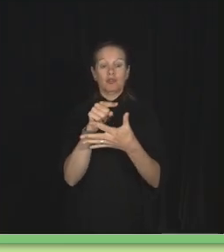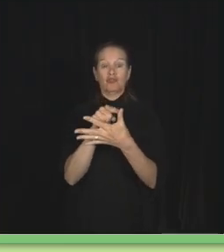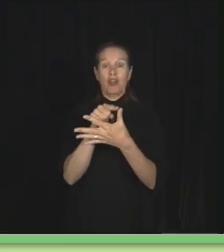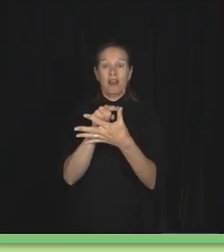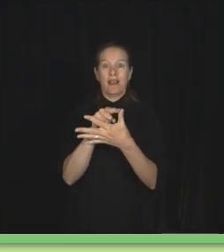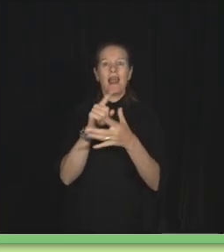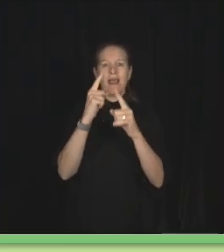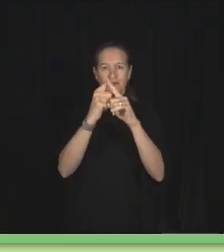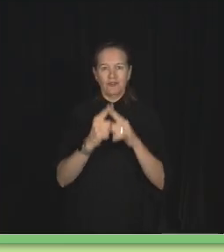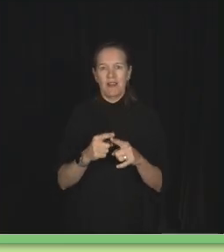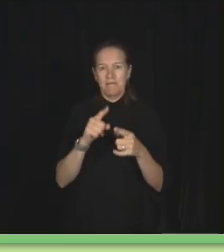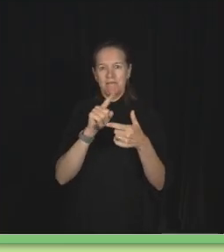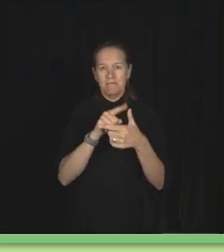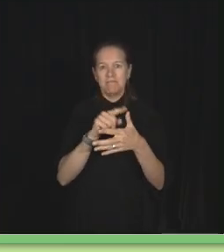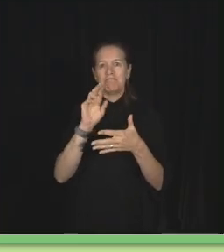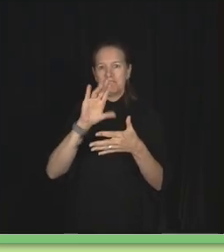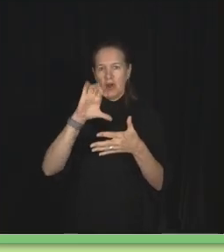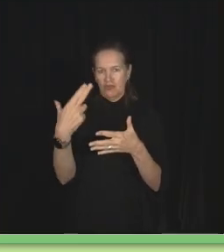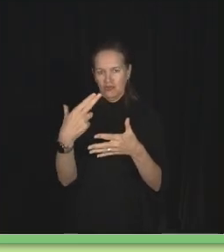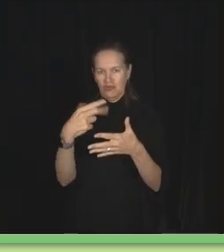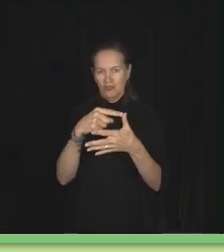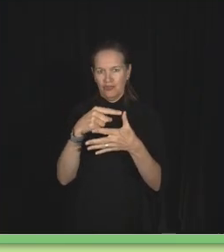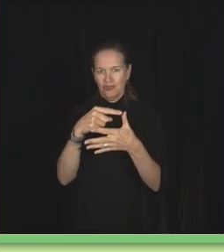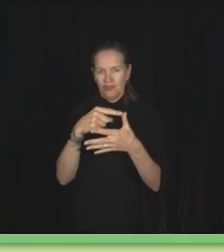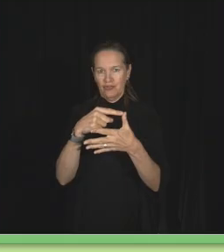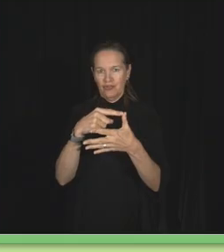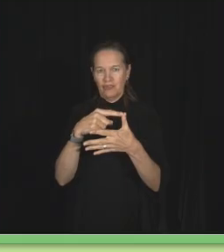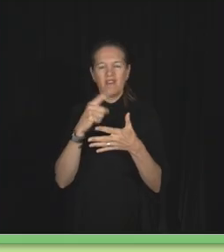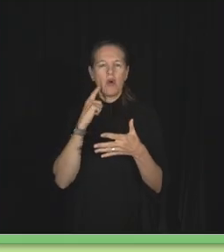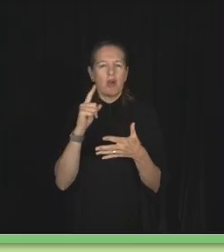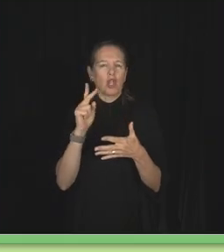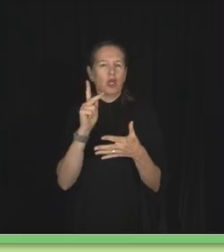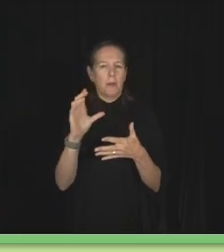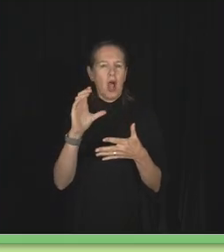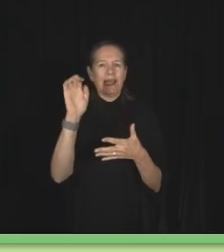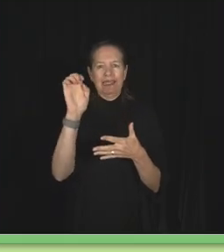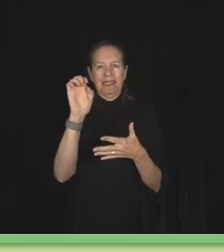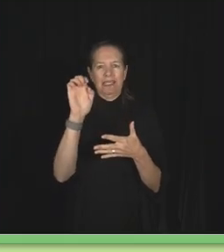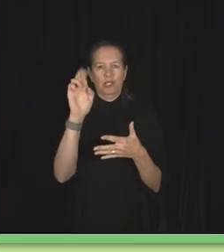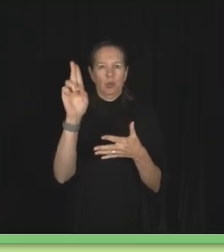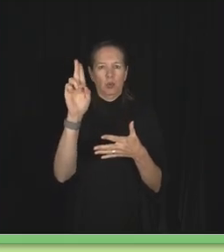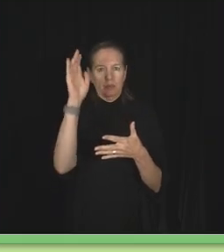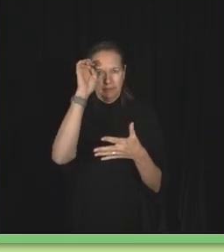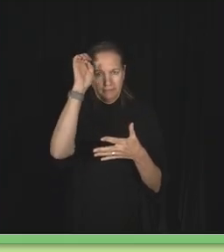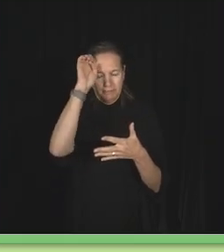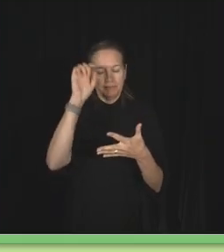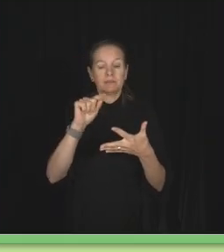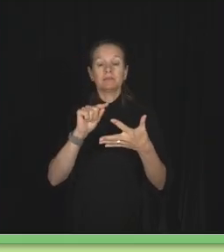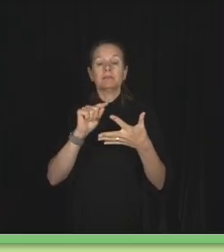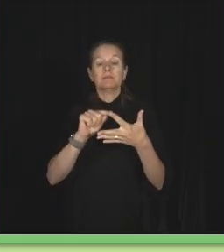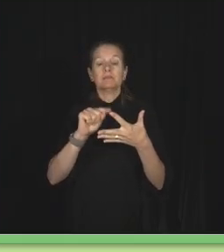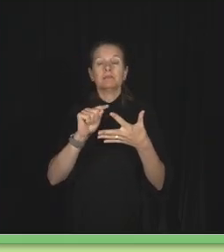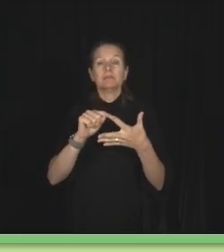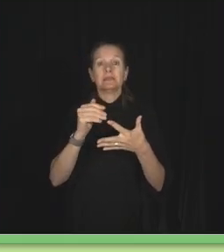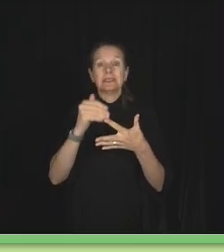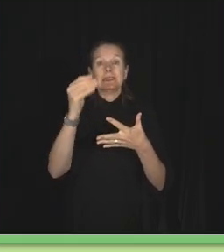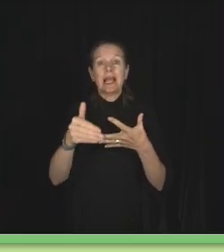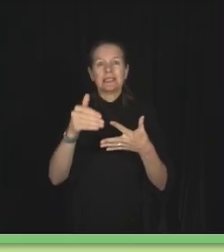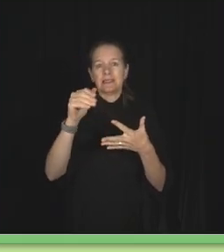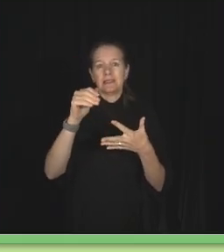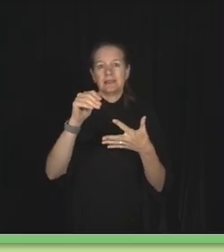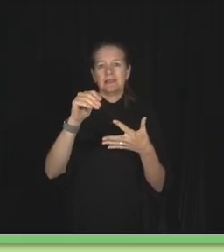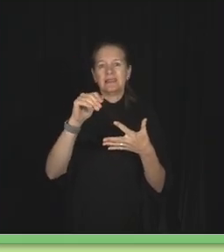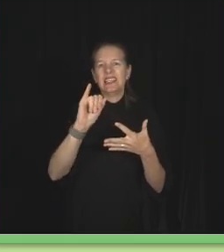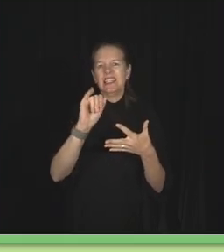with Amsterdam in March for KubeCon EU, then moving to our next KubeCon India,